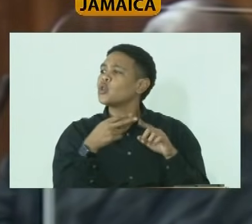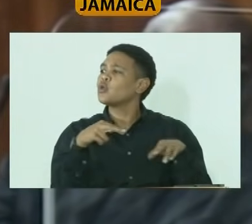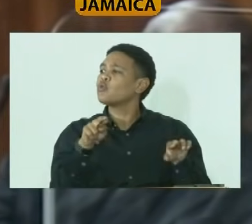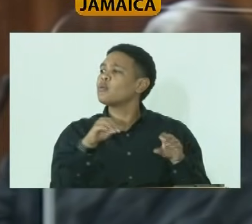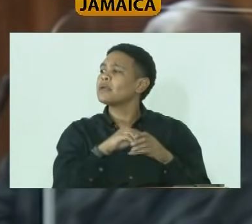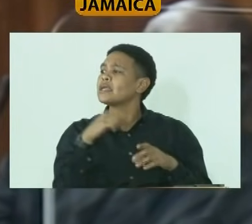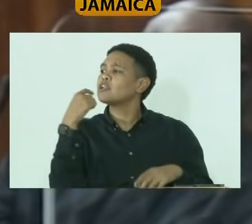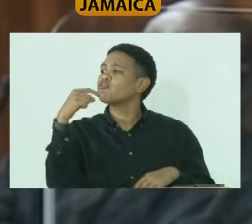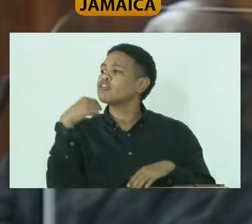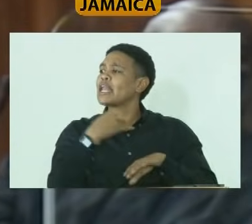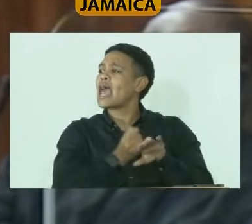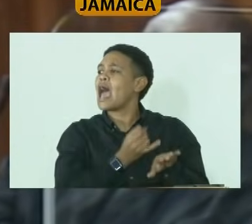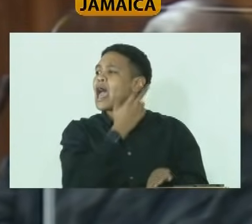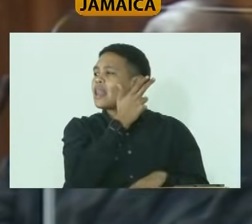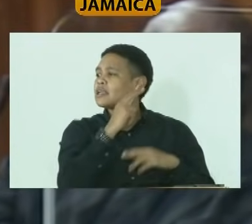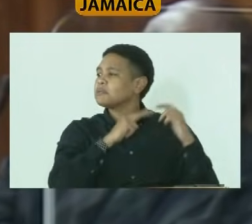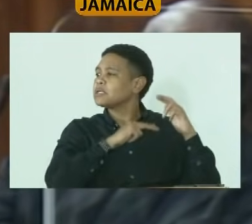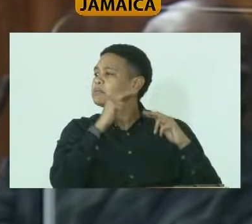Island.